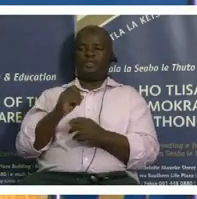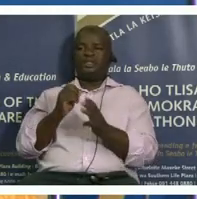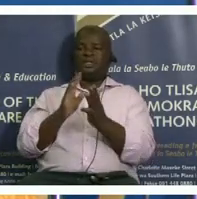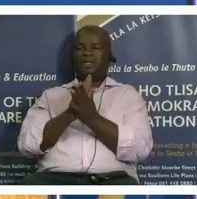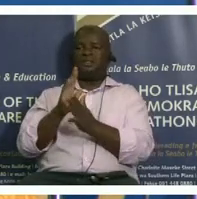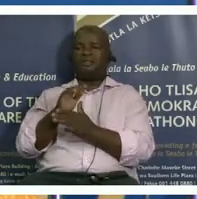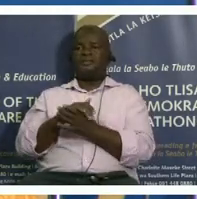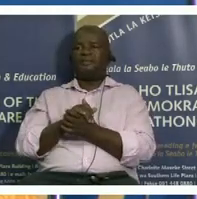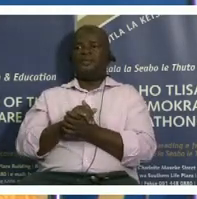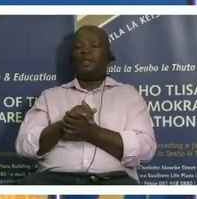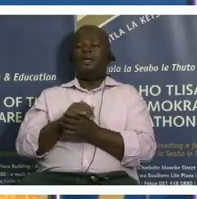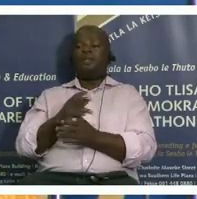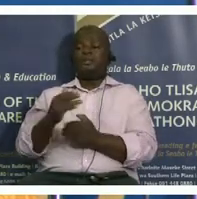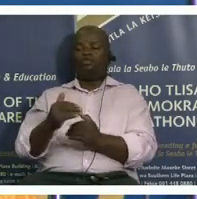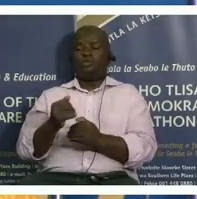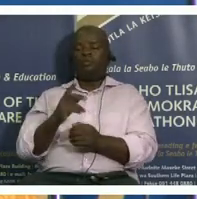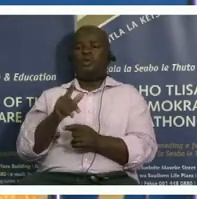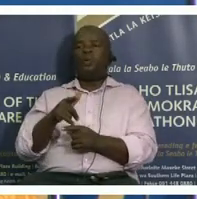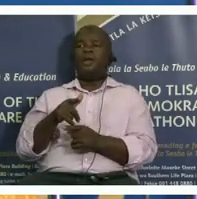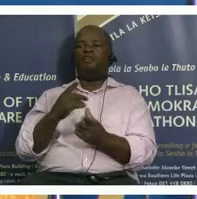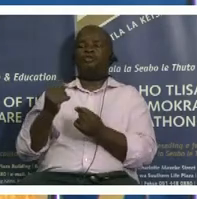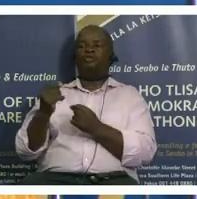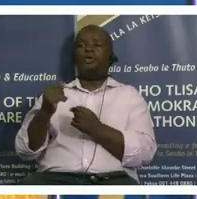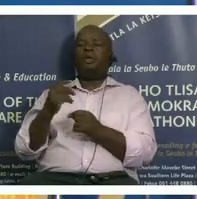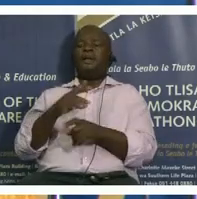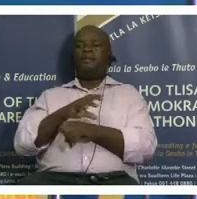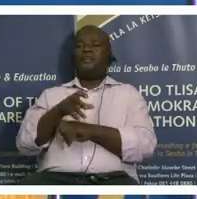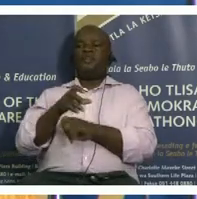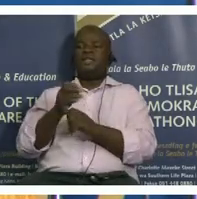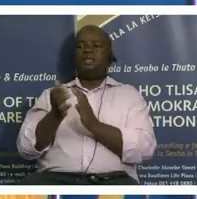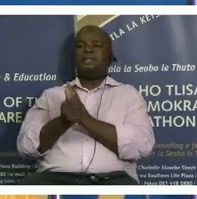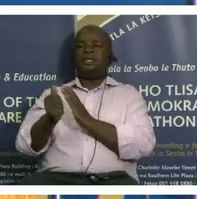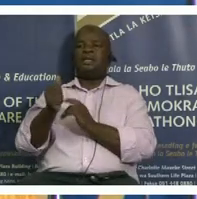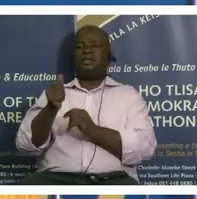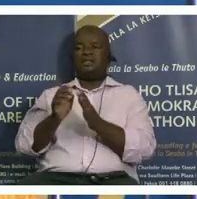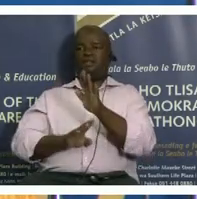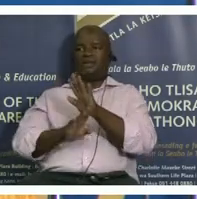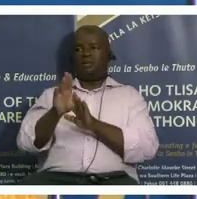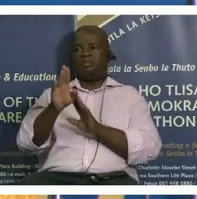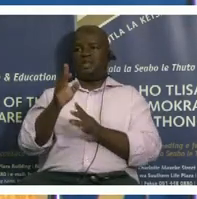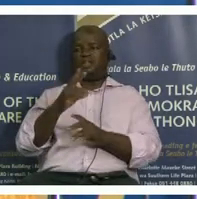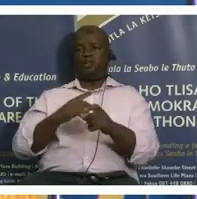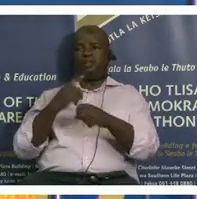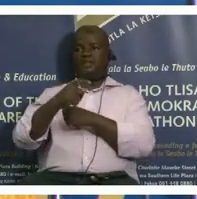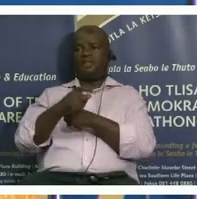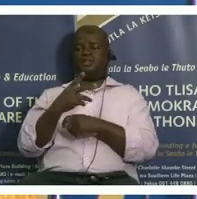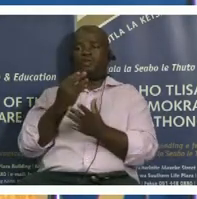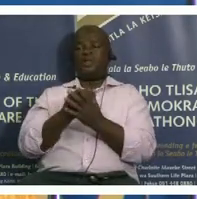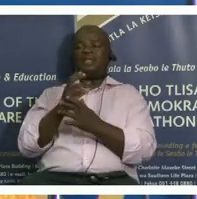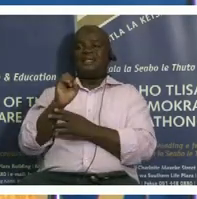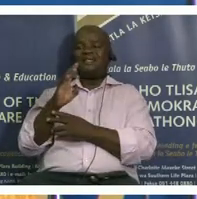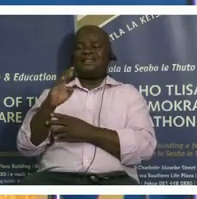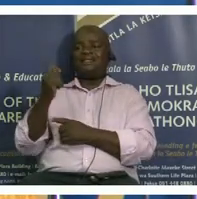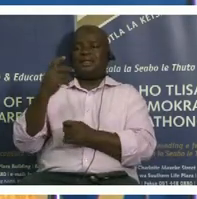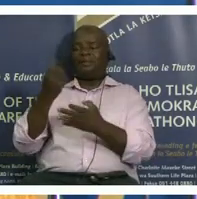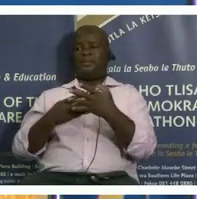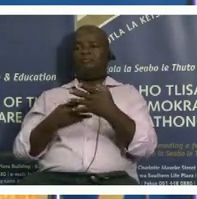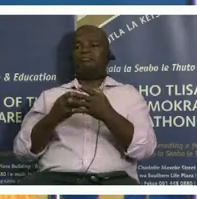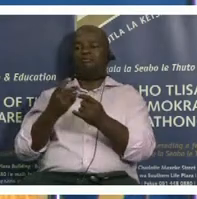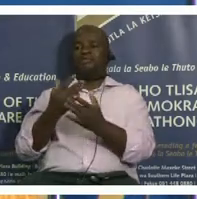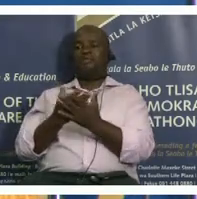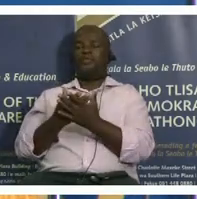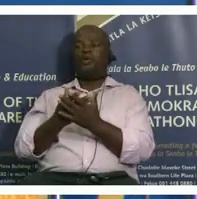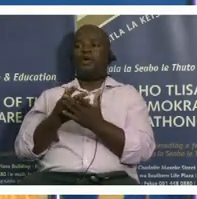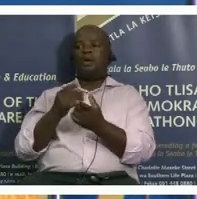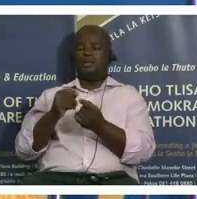We will convene a provincial skills development conference with all the CETAS during August to enhance our initiatives to